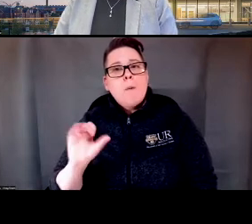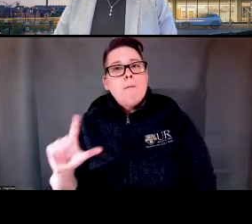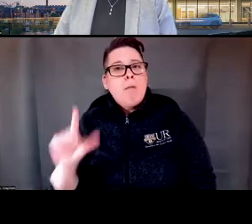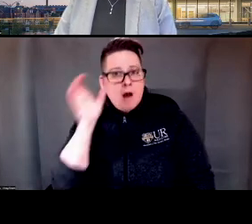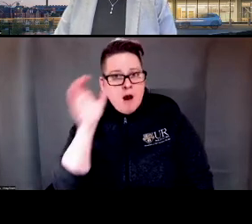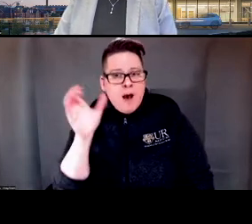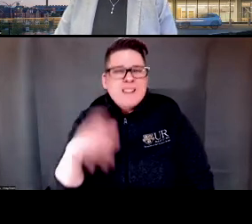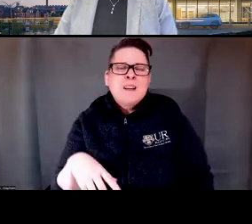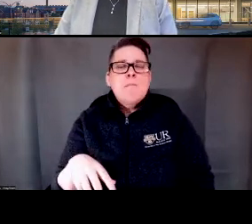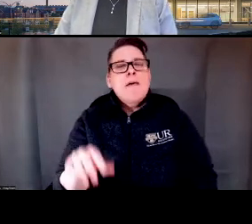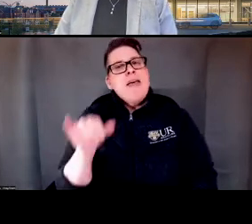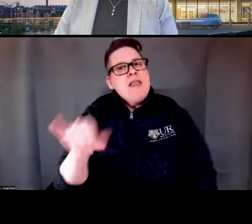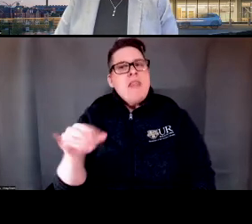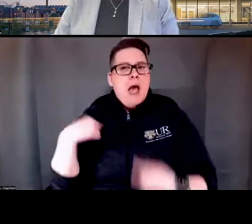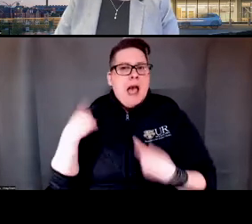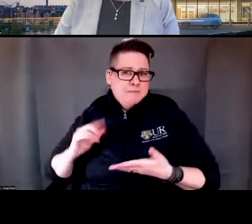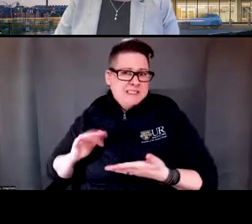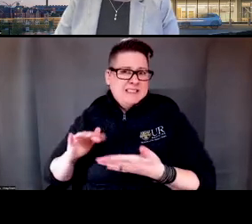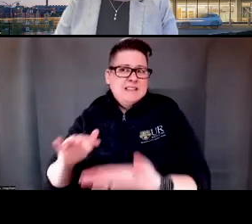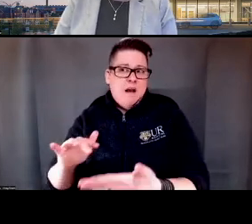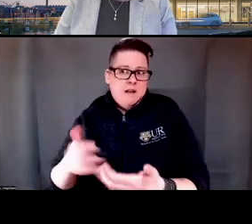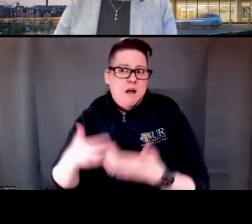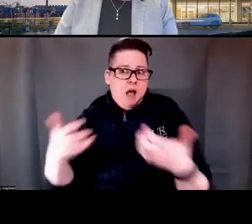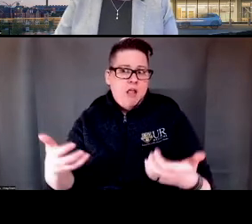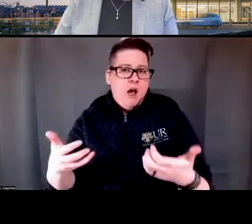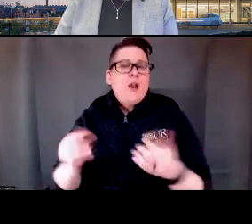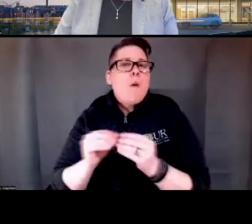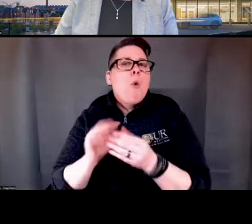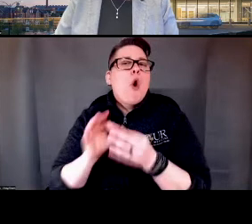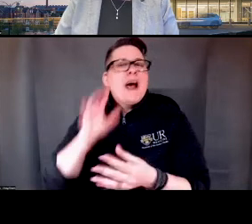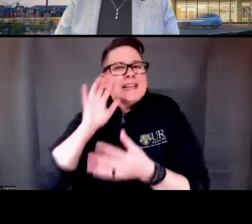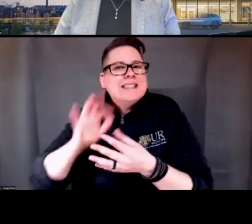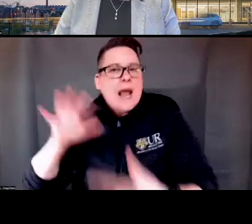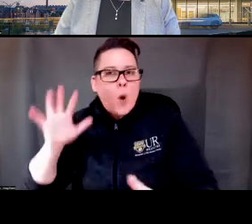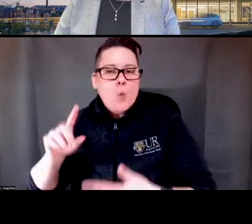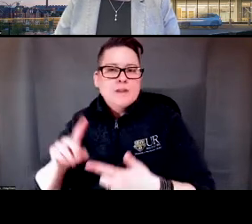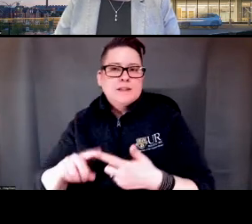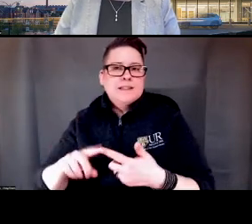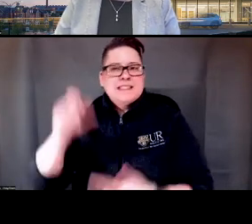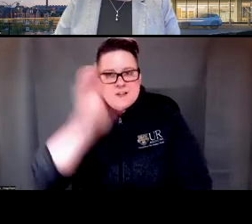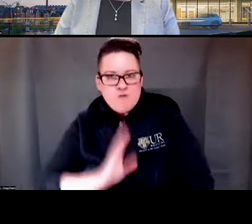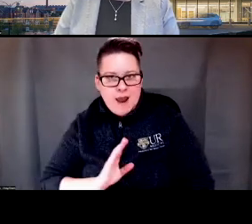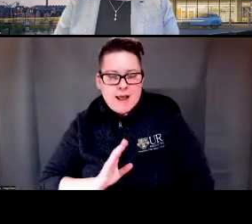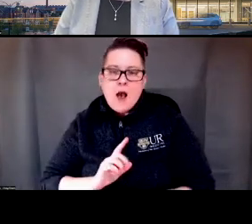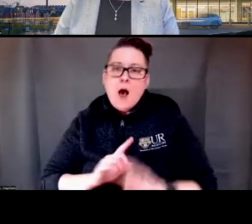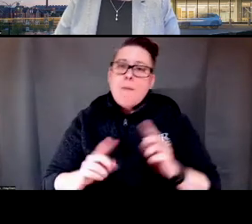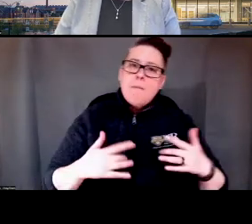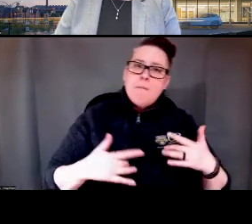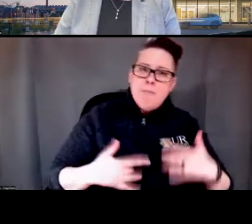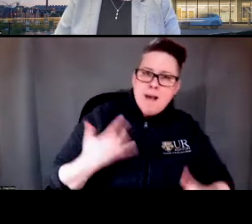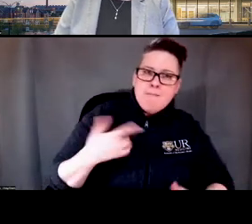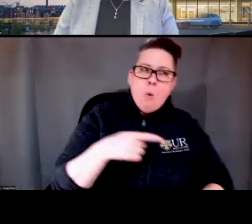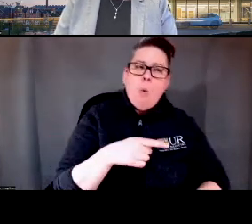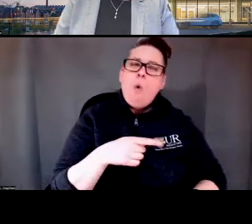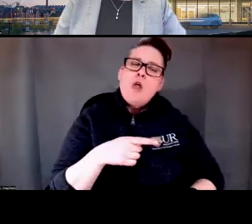something that's been studied probably more so in psychosis and schizophrenia, but in bipolar disorder, it has